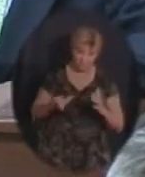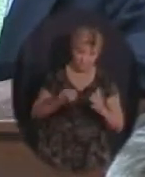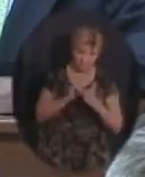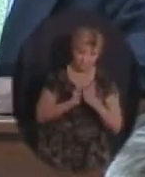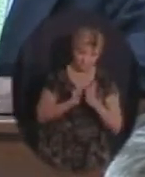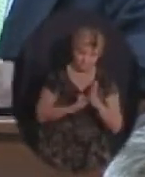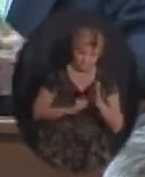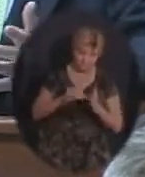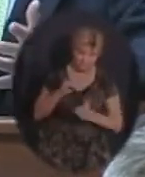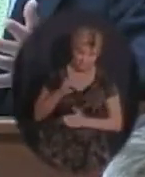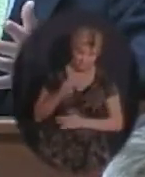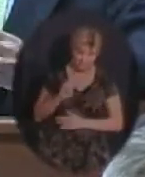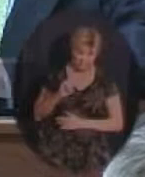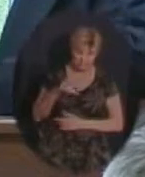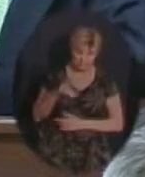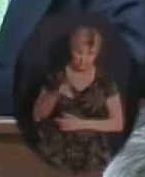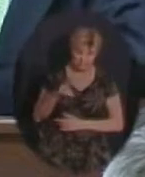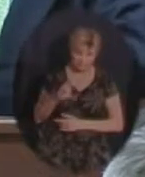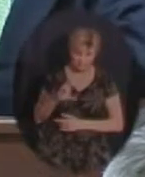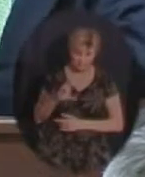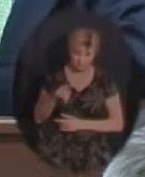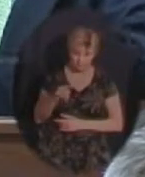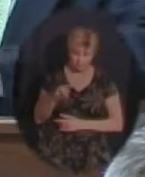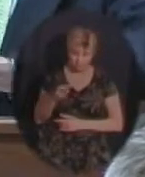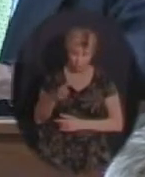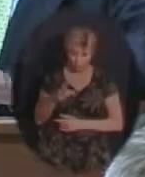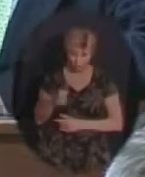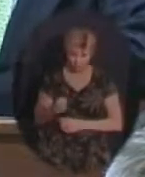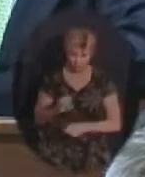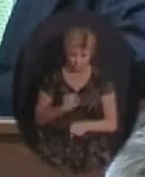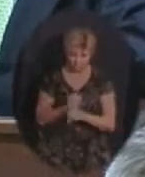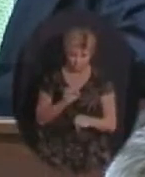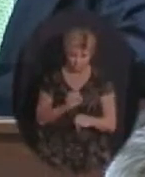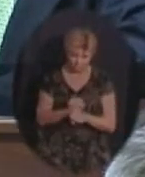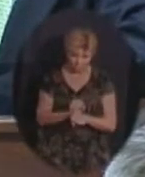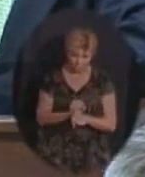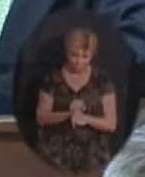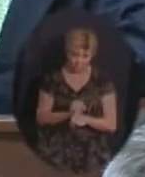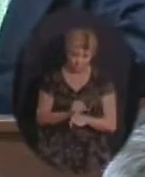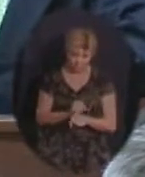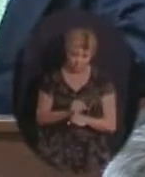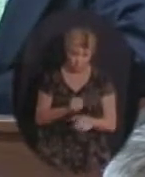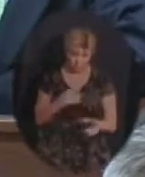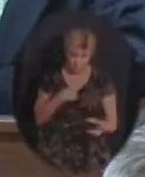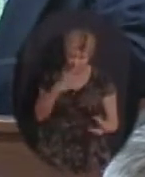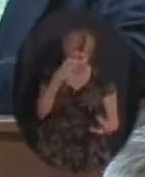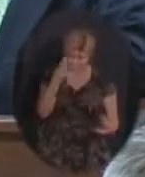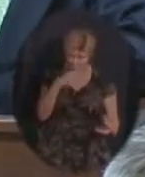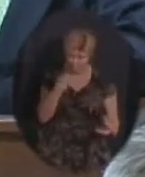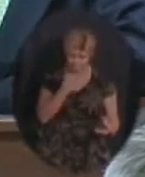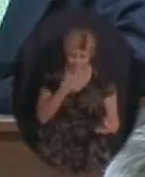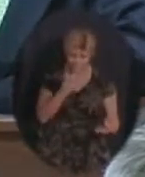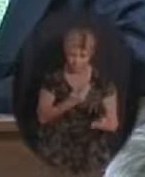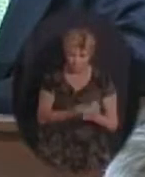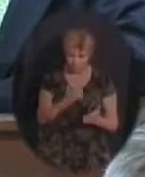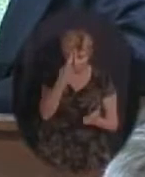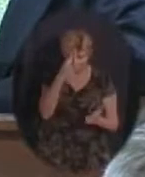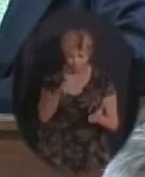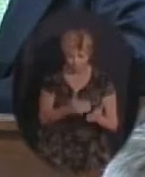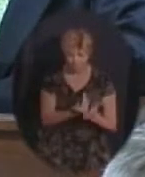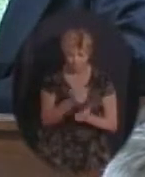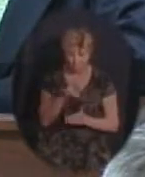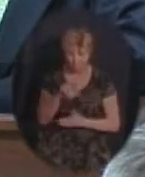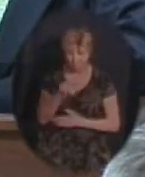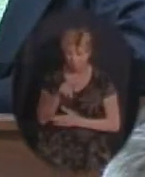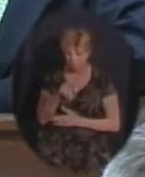have indications already, just received them about 4:30 today, and the property looks very good for the renewal. The rate did go up a little bit. Of